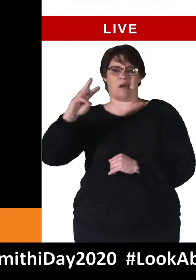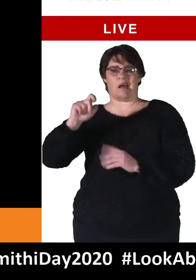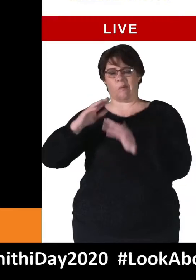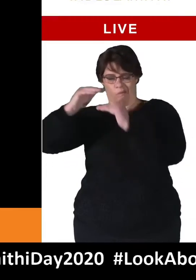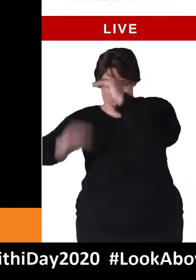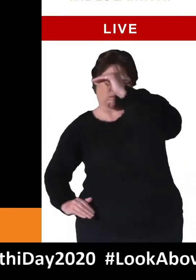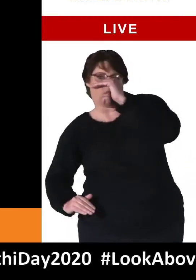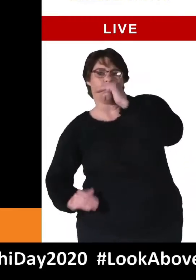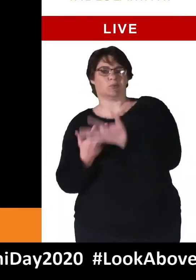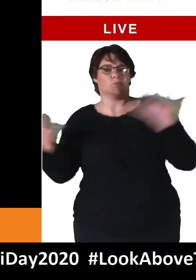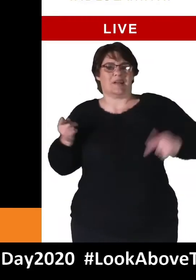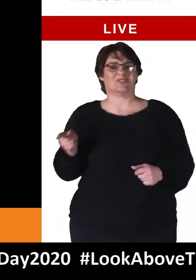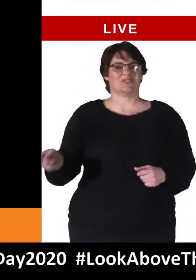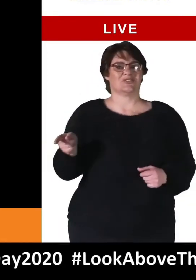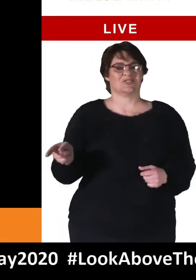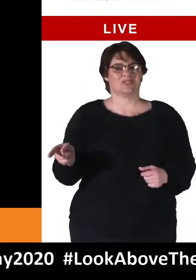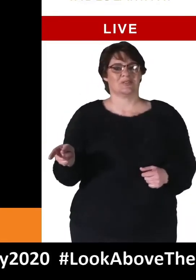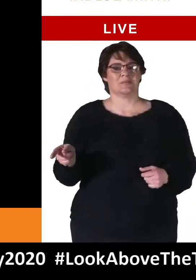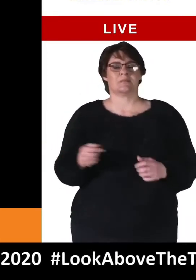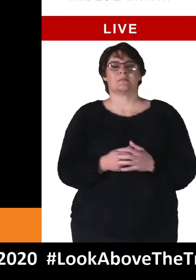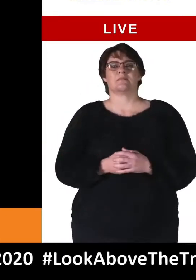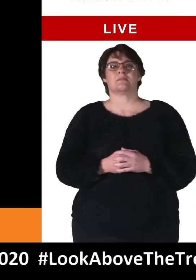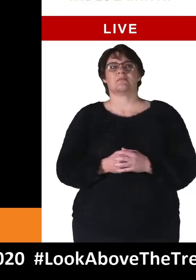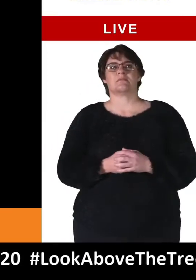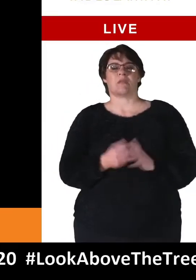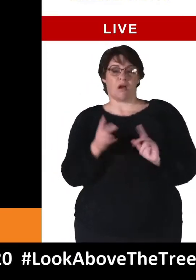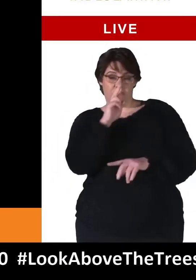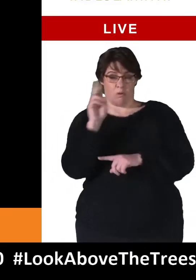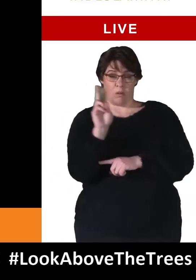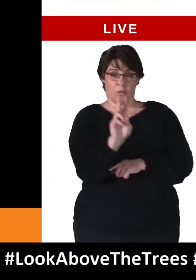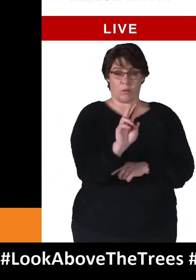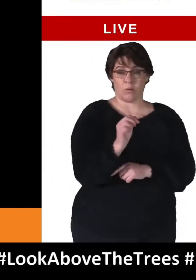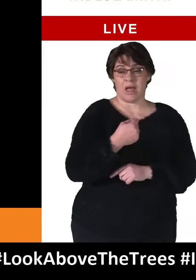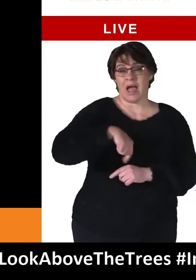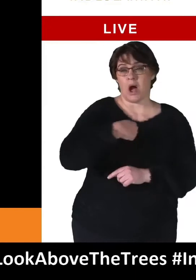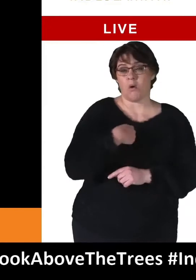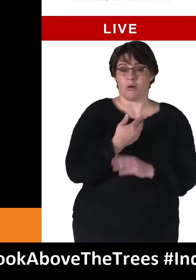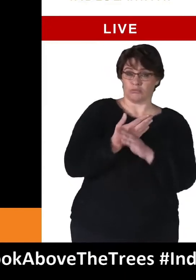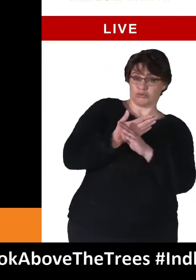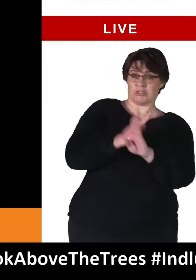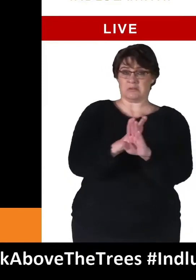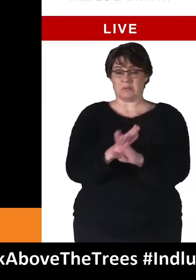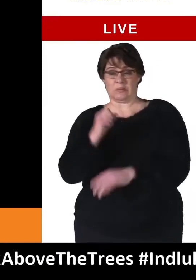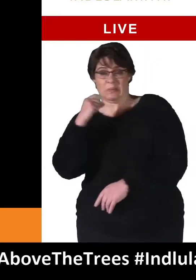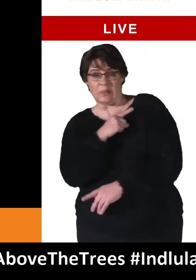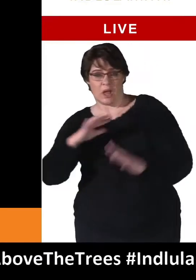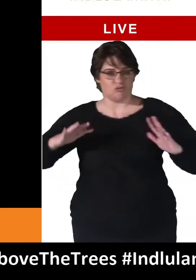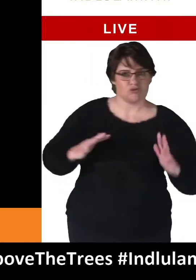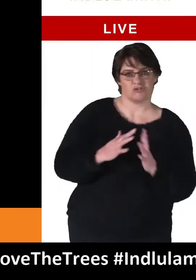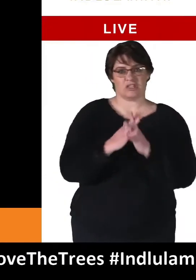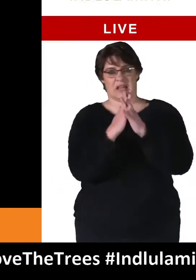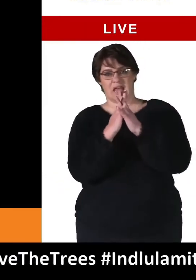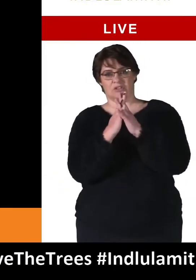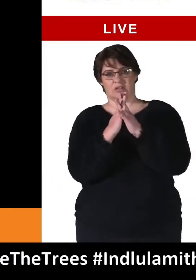inequality. Now, if we look at our resistance, resentment,